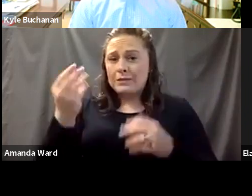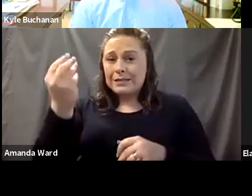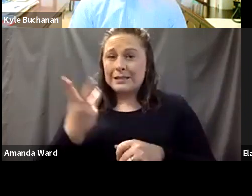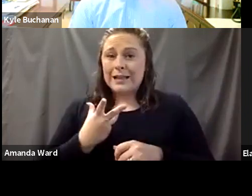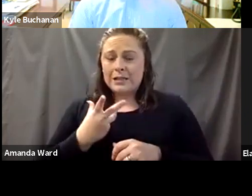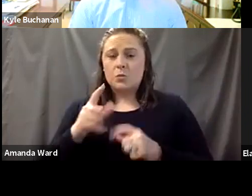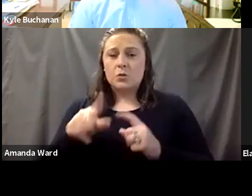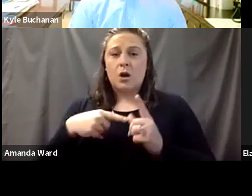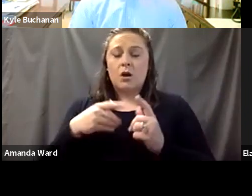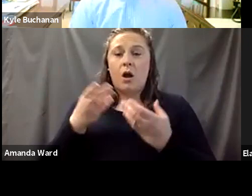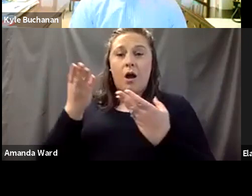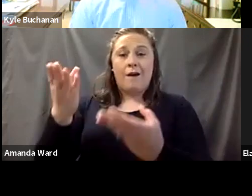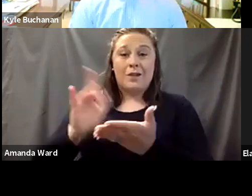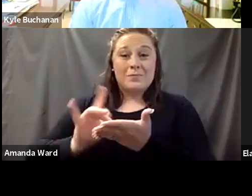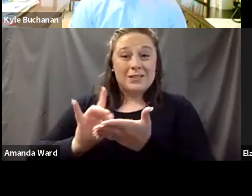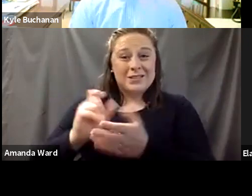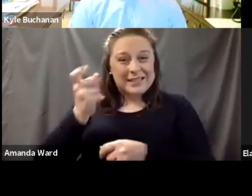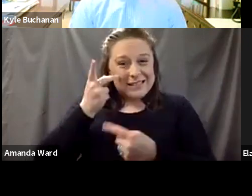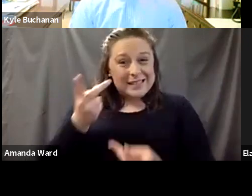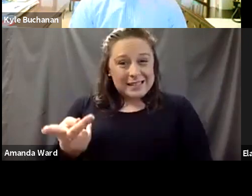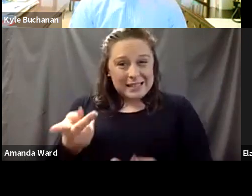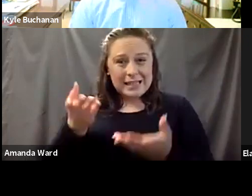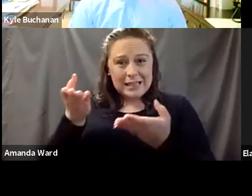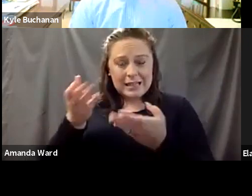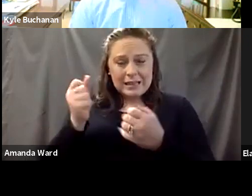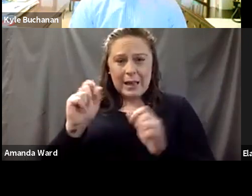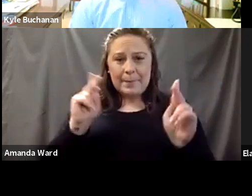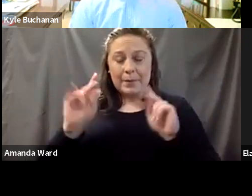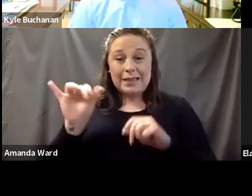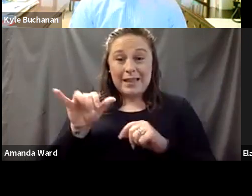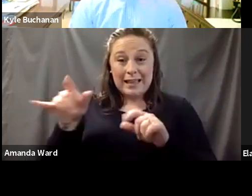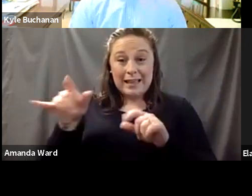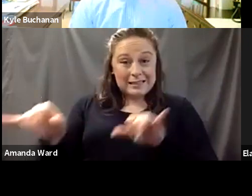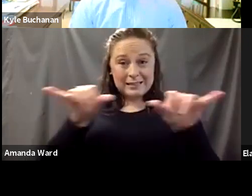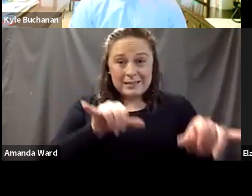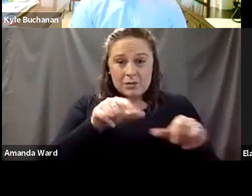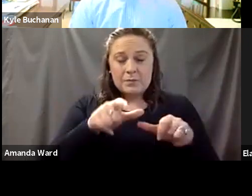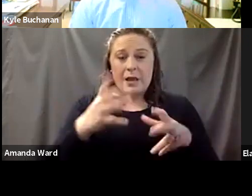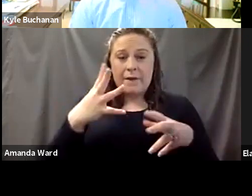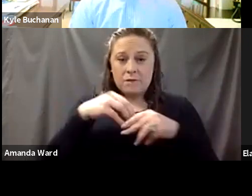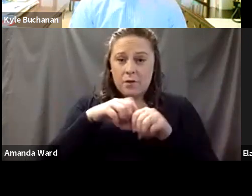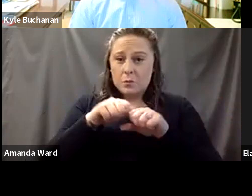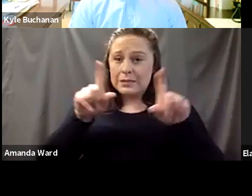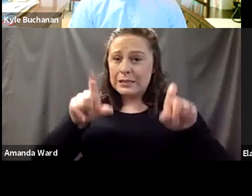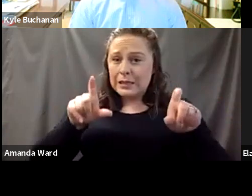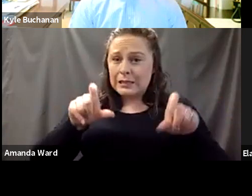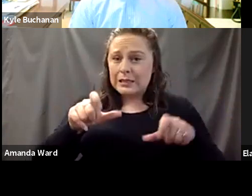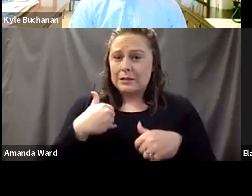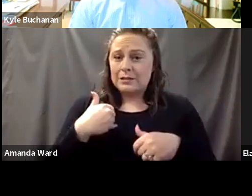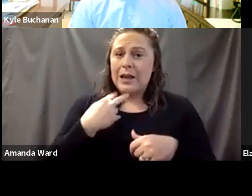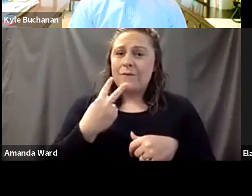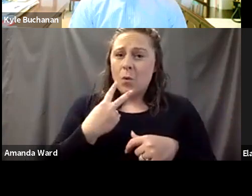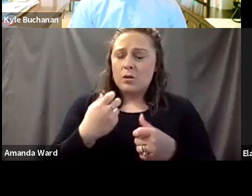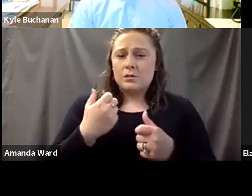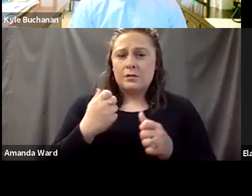offered medications, they can see that people like them have been involved in the testing and have had a voice and have been